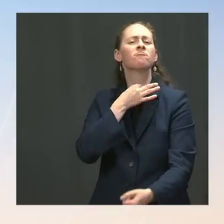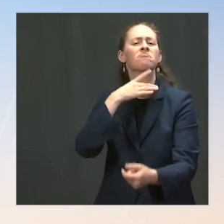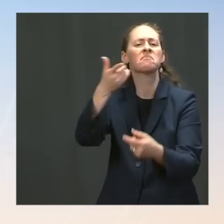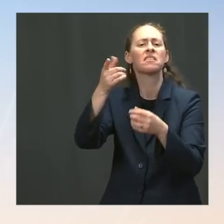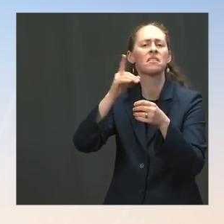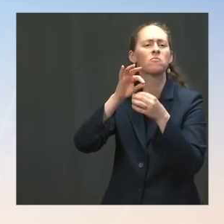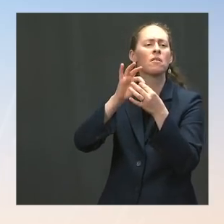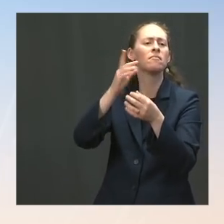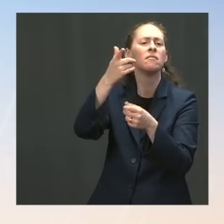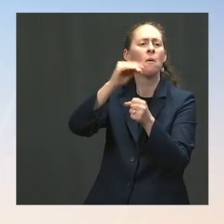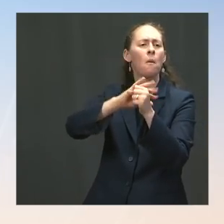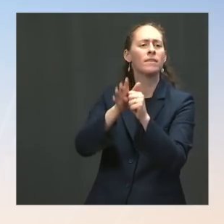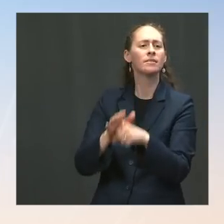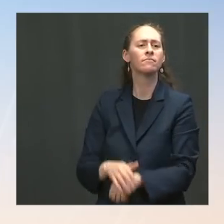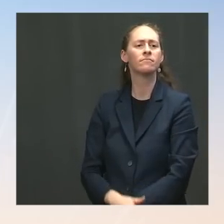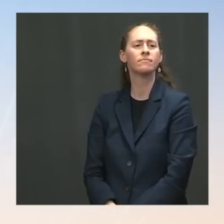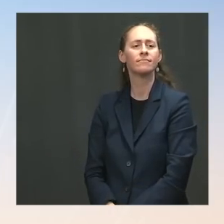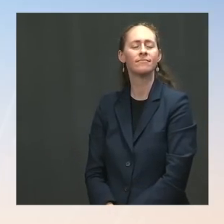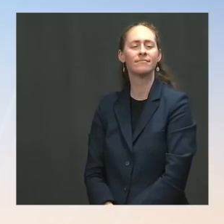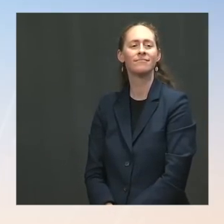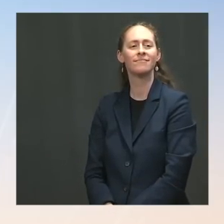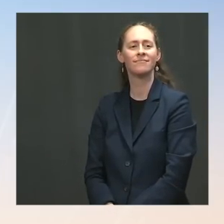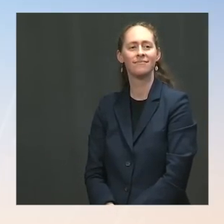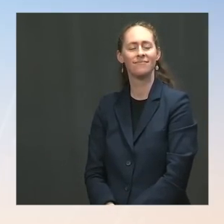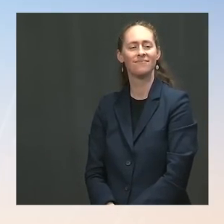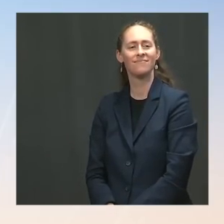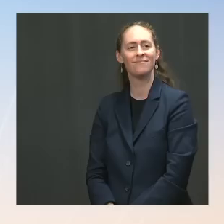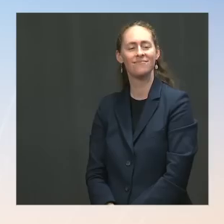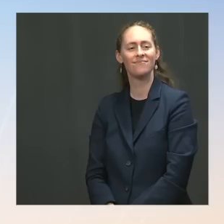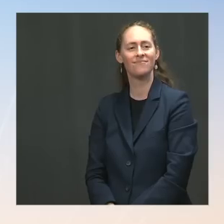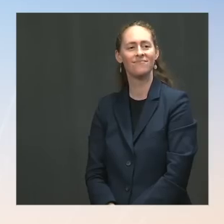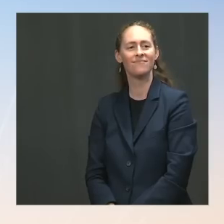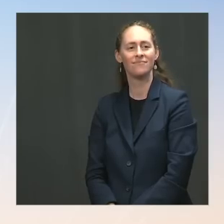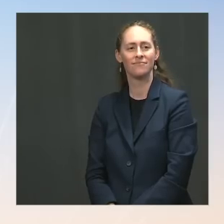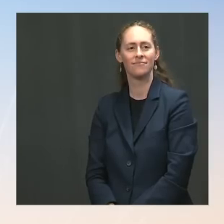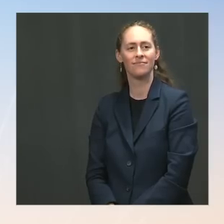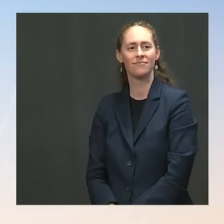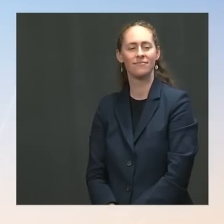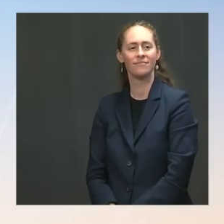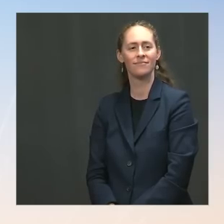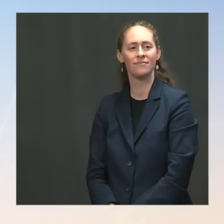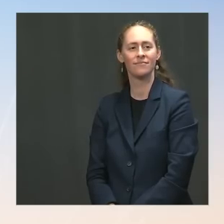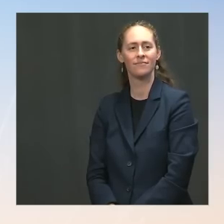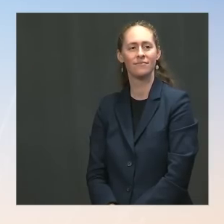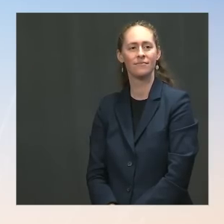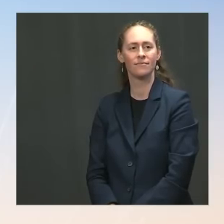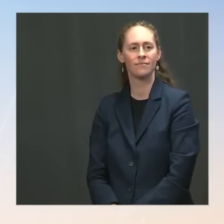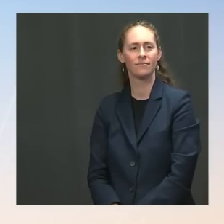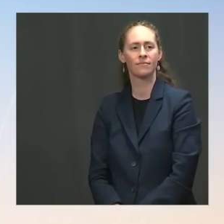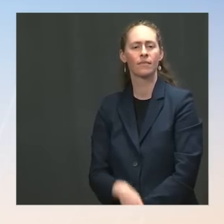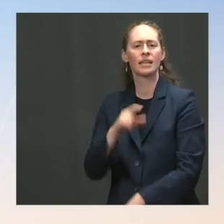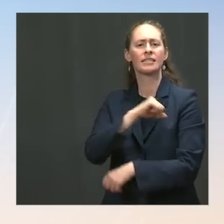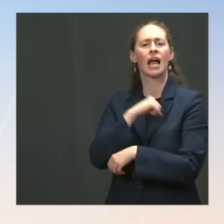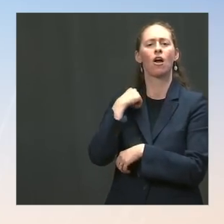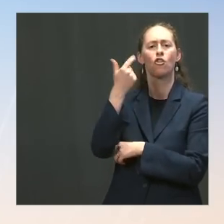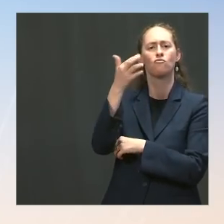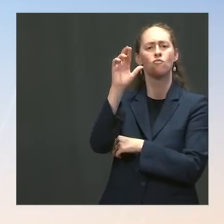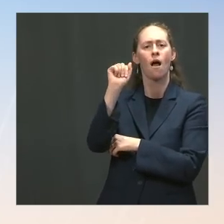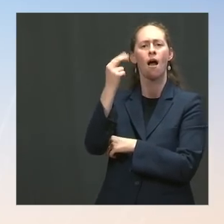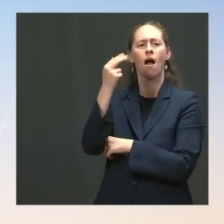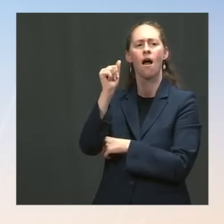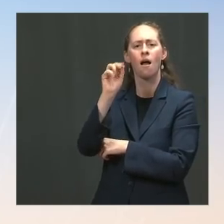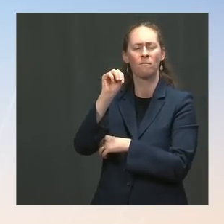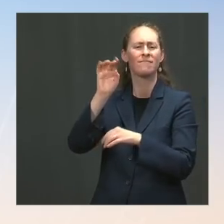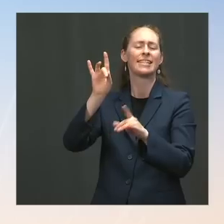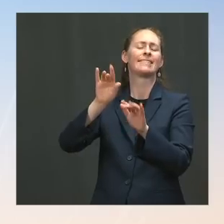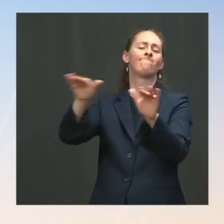to Republicans. Senator Lindsey Graham obviously tested positive for COVID and spoke out about the importance of the vaccine. Does the president have any